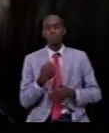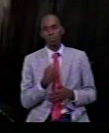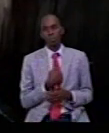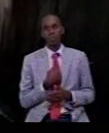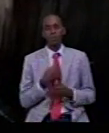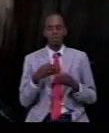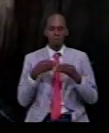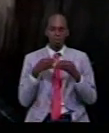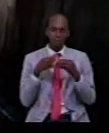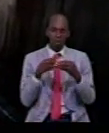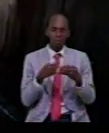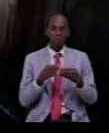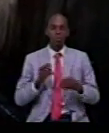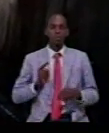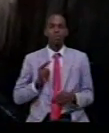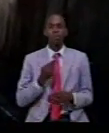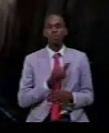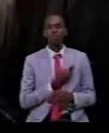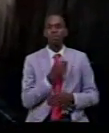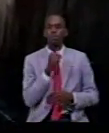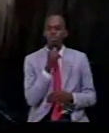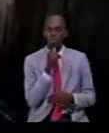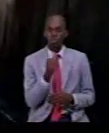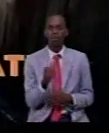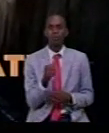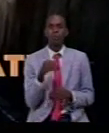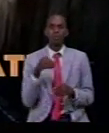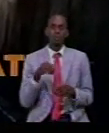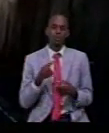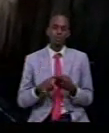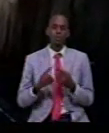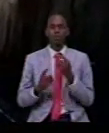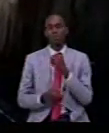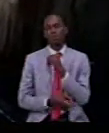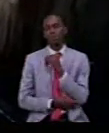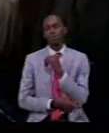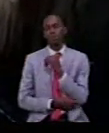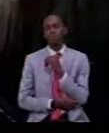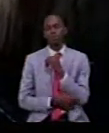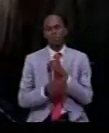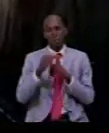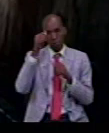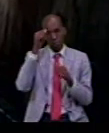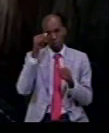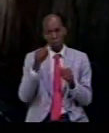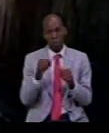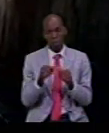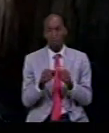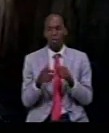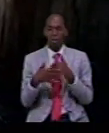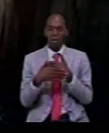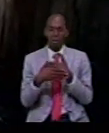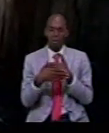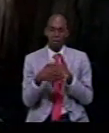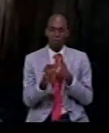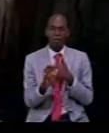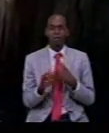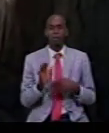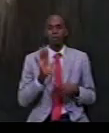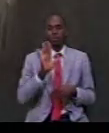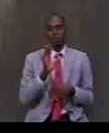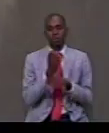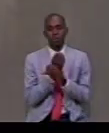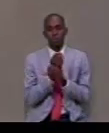lead us not into temptation. Remember, after your